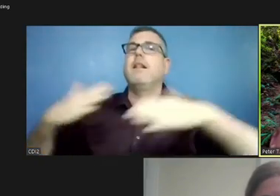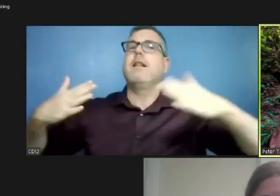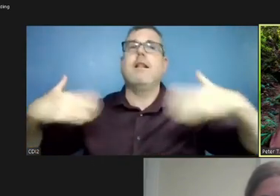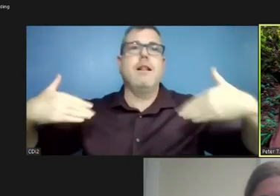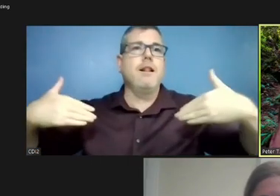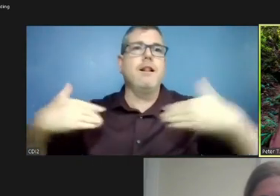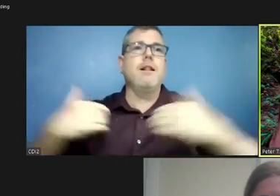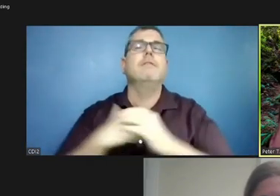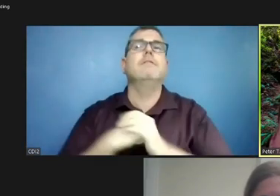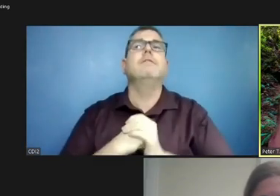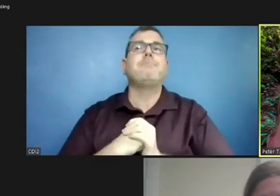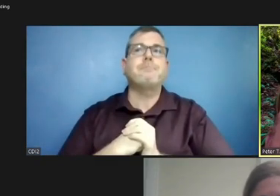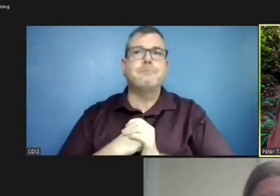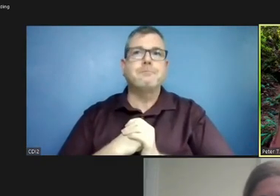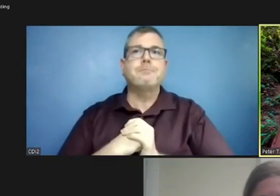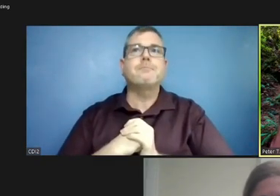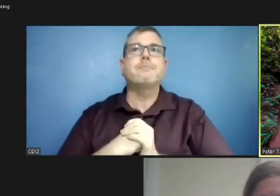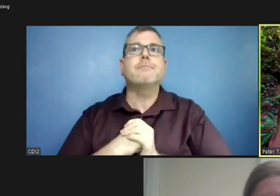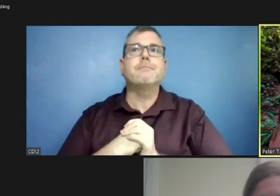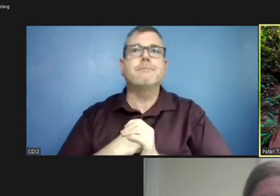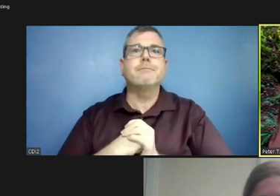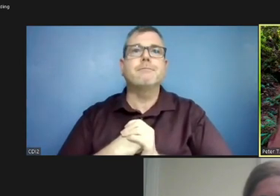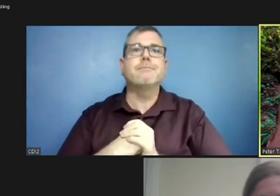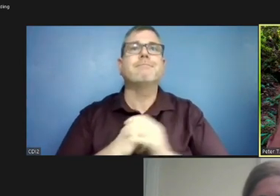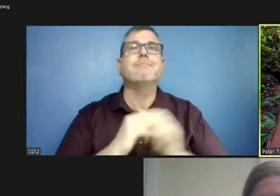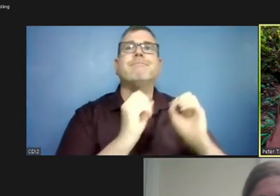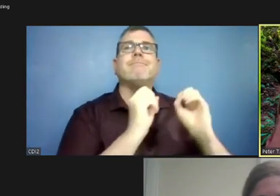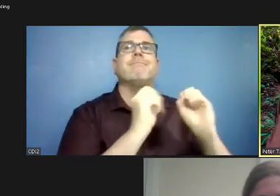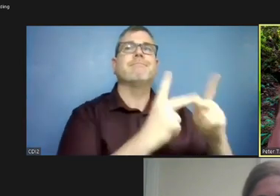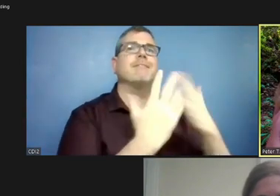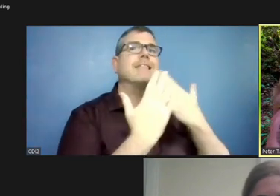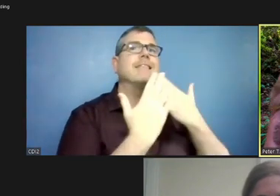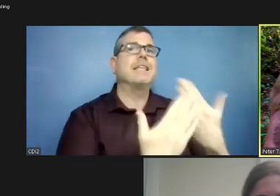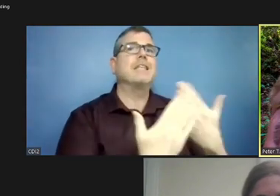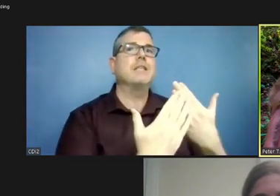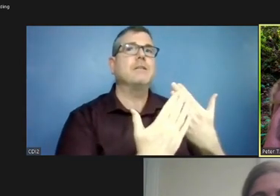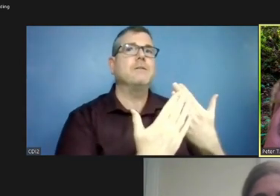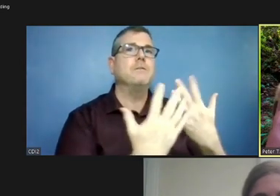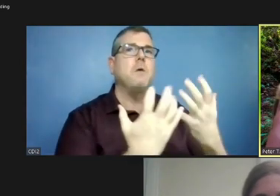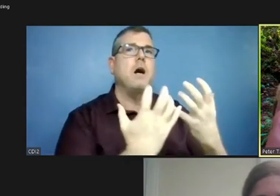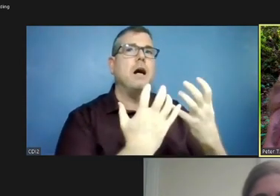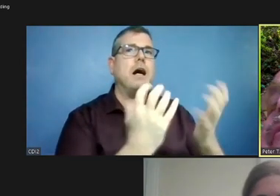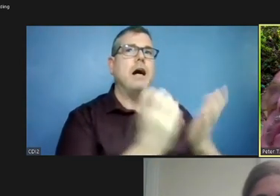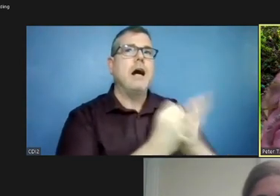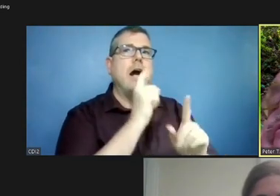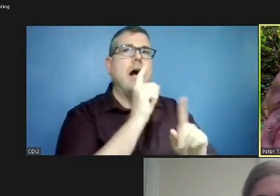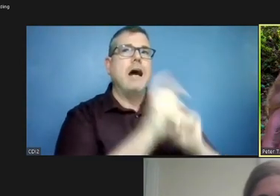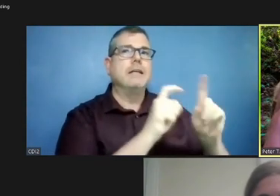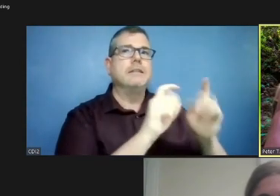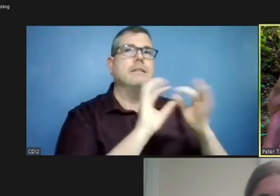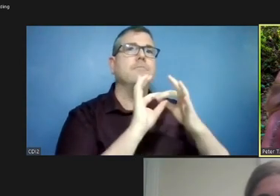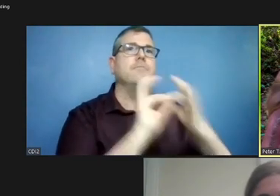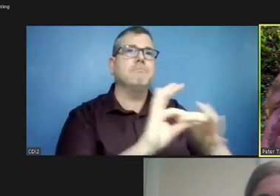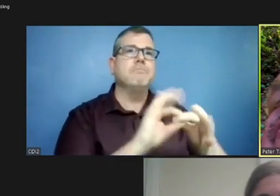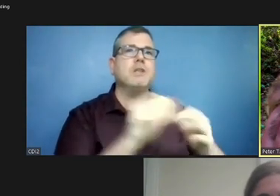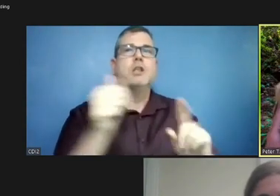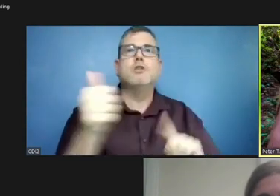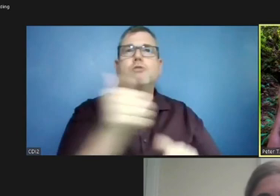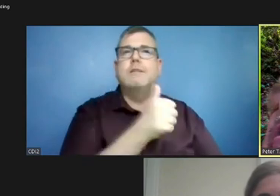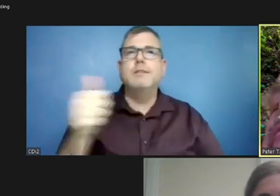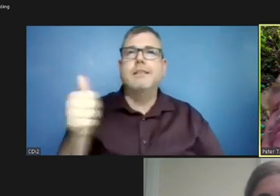going to ask a couple other questions. I have a question about transportation and also for individuals who may not speak